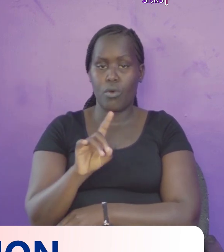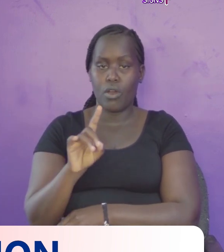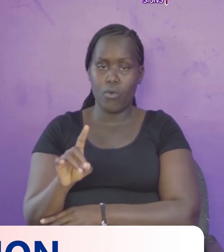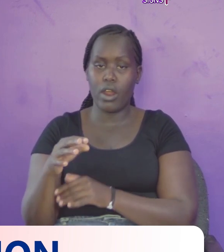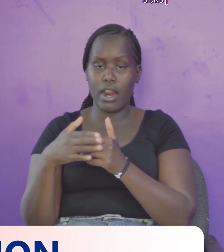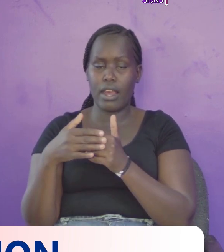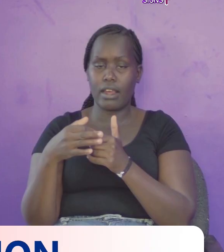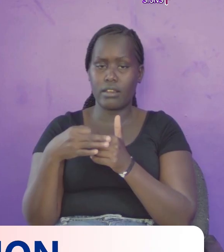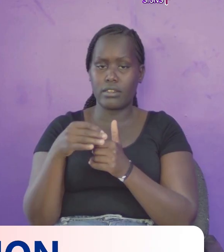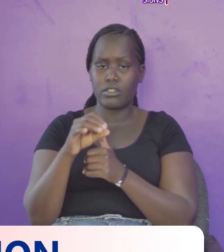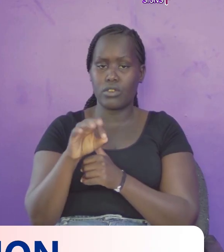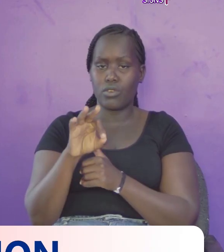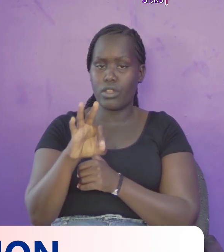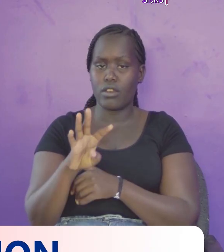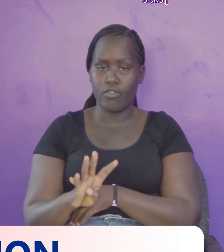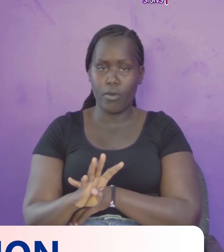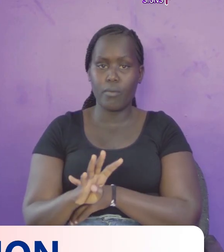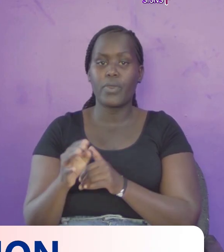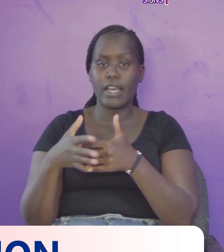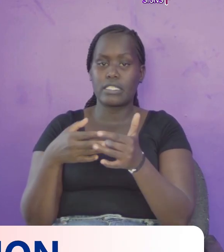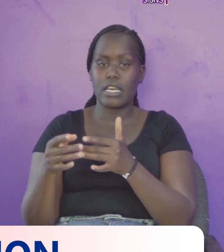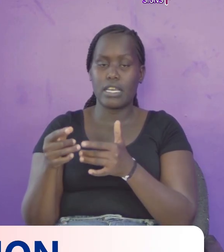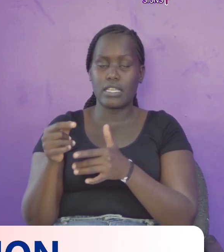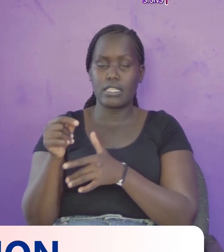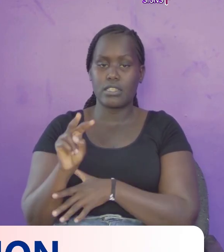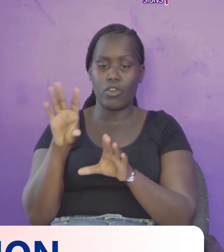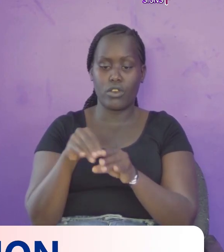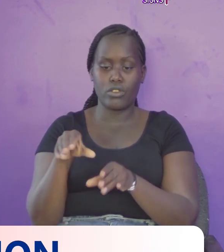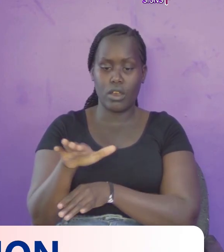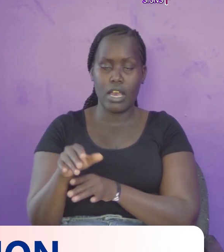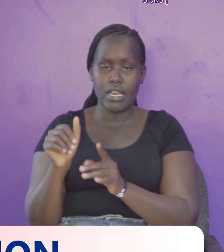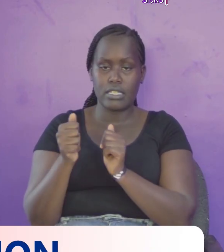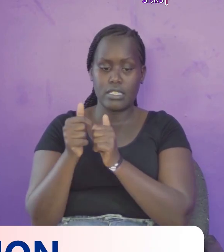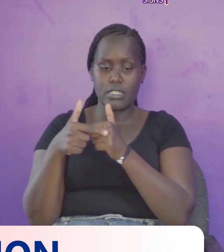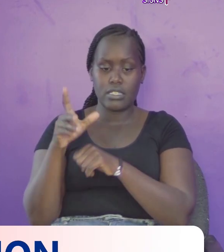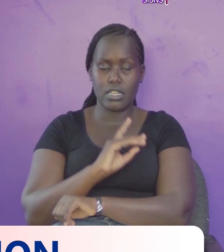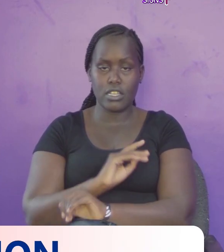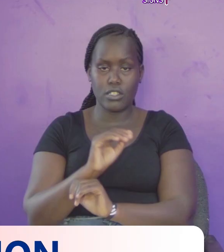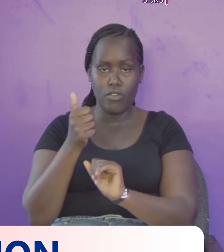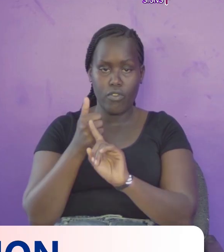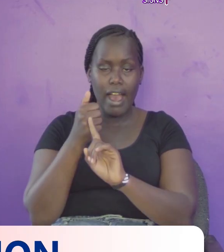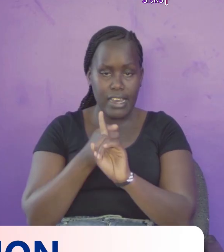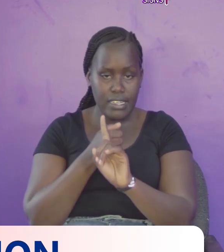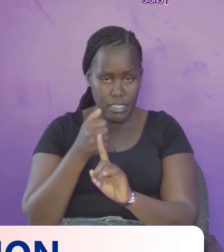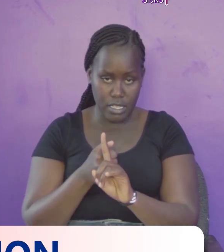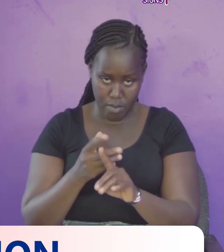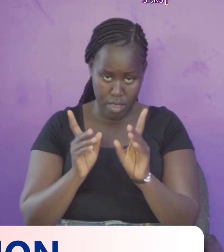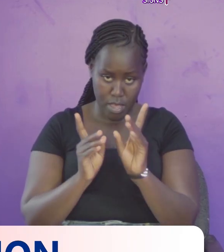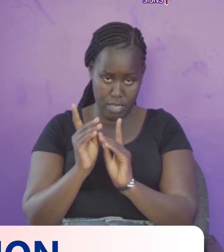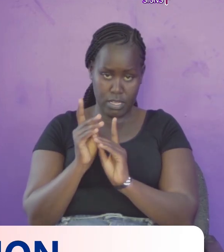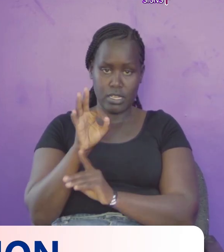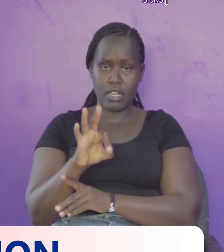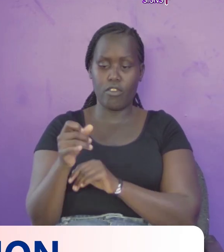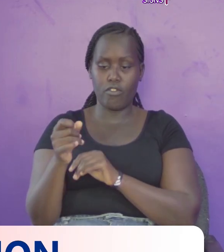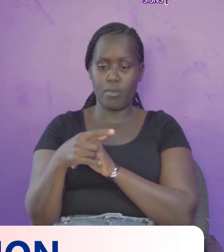0111980384. Science TV is your inclusion platform. 16 days of activism. December 3rd, World Disabilities